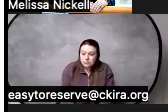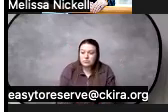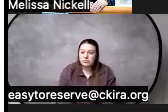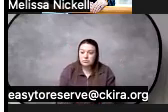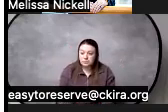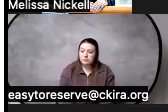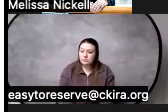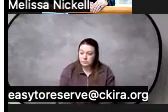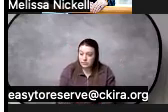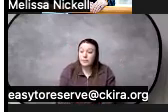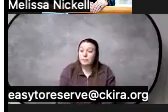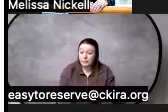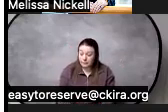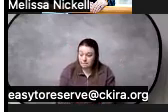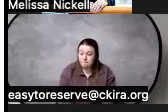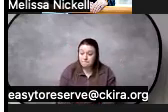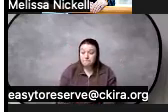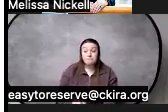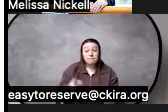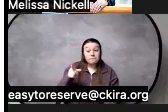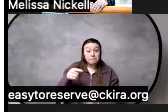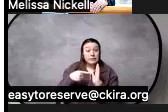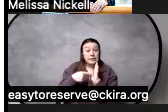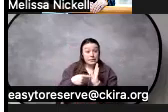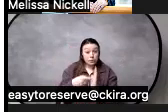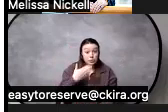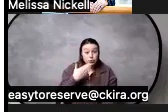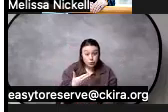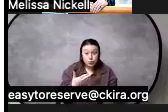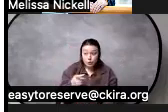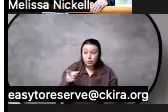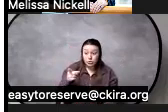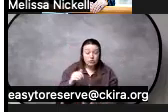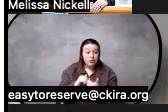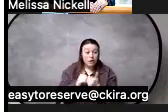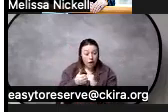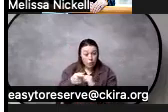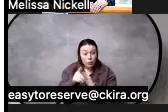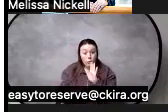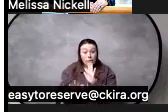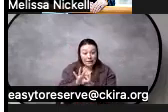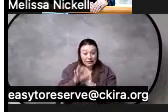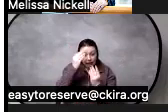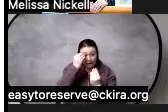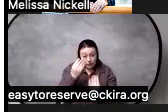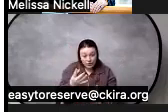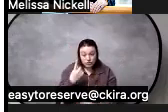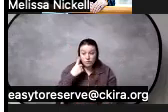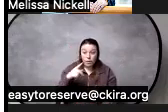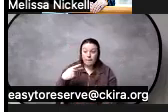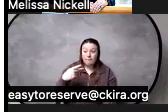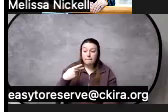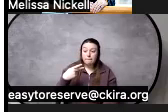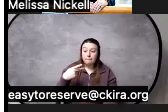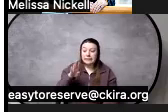Okay, so this is a better example of how to depict the background information of polychlorinated biphenyls.